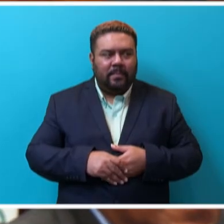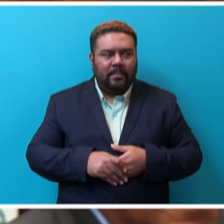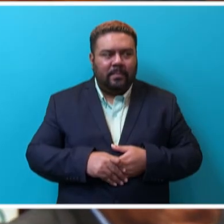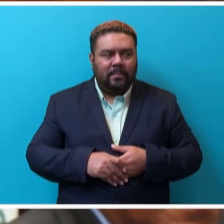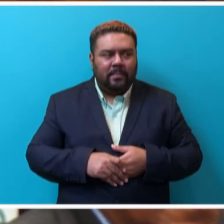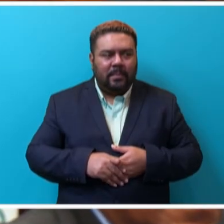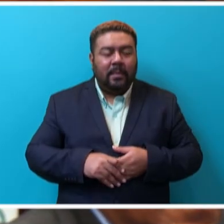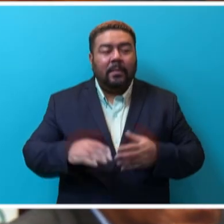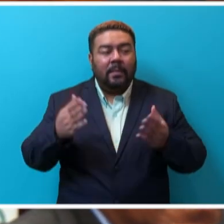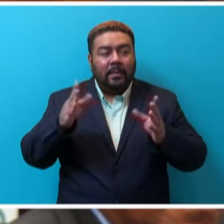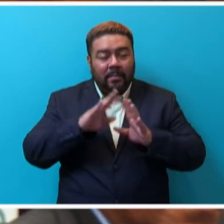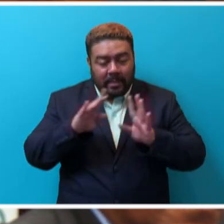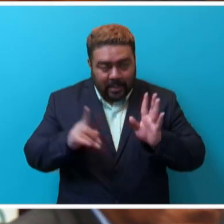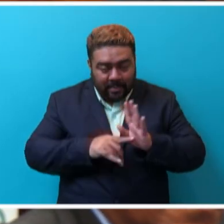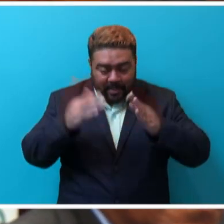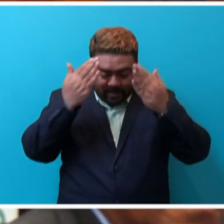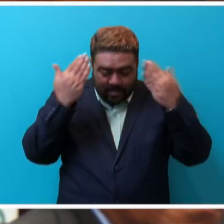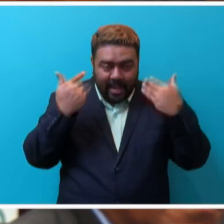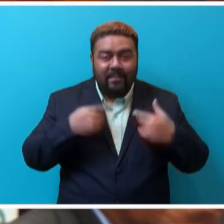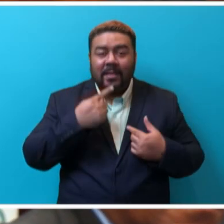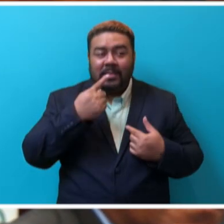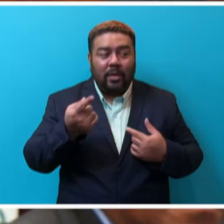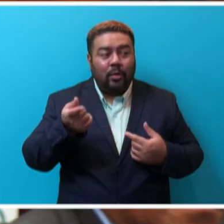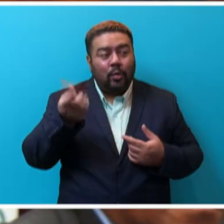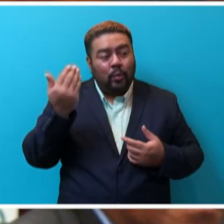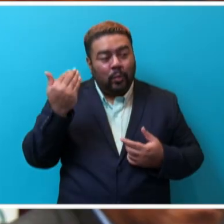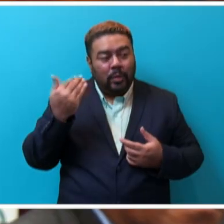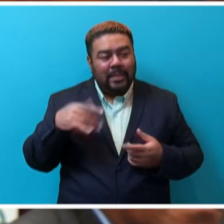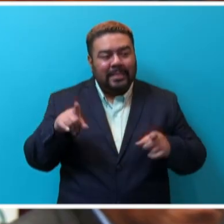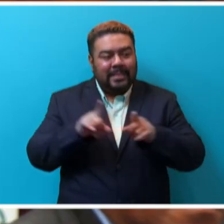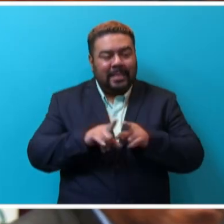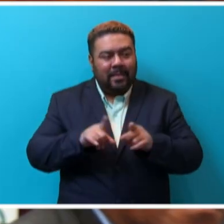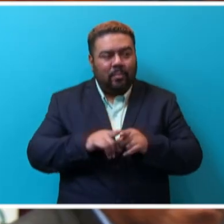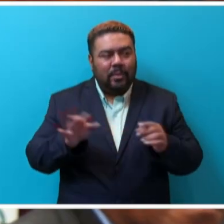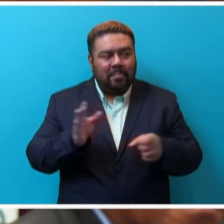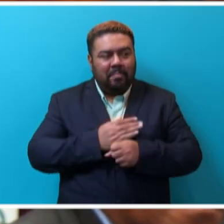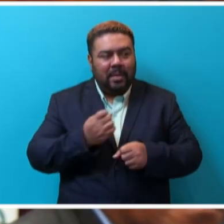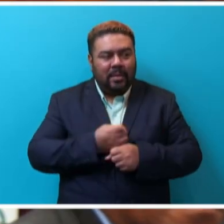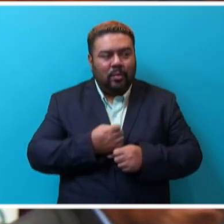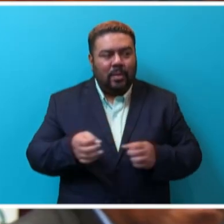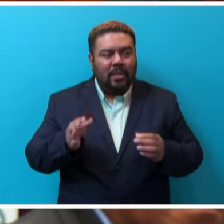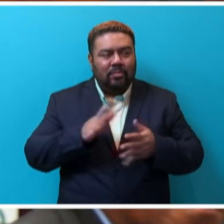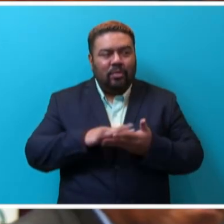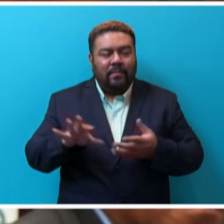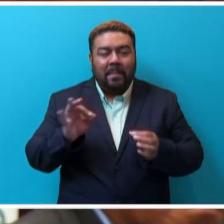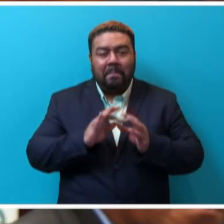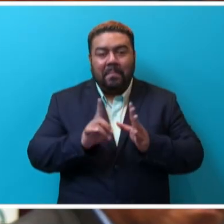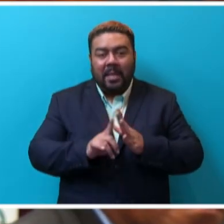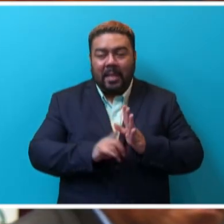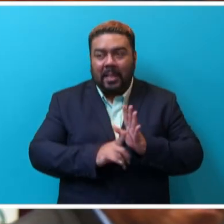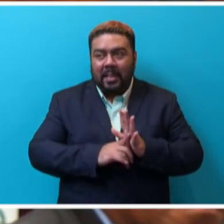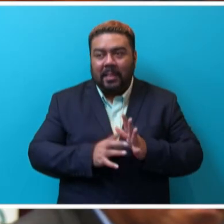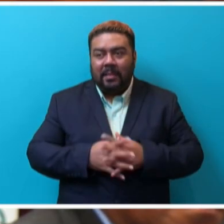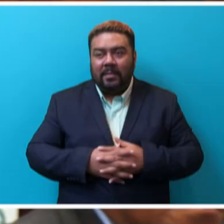Madam Deputy Speaker, as I said earlier, similar amendments were made to the draft bill after listening to the